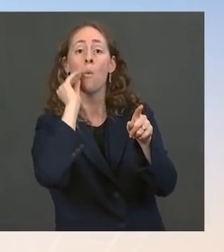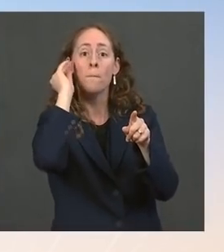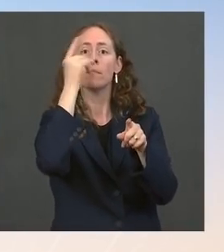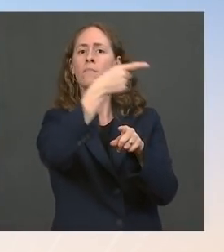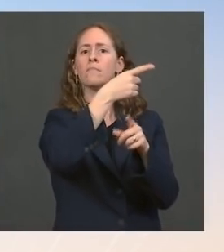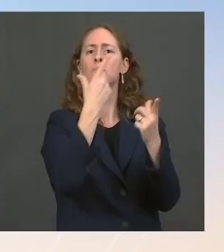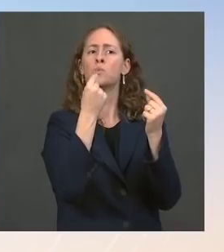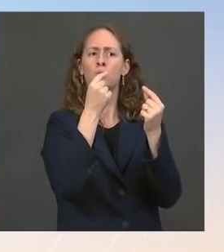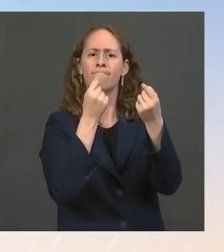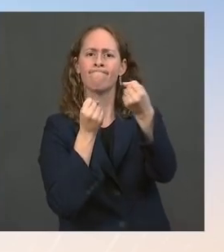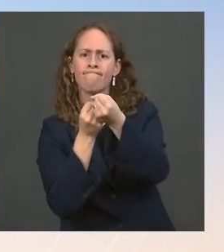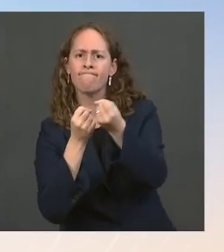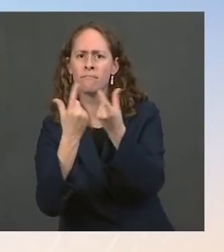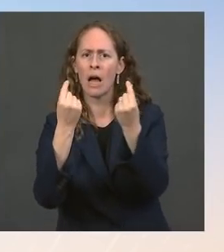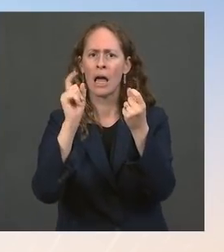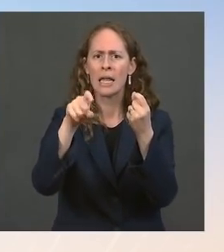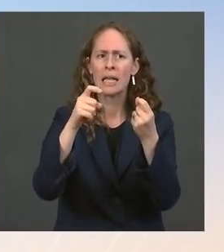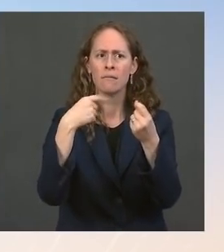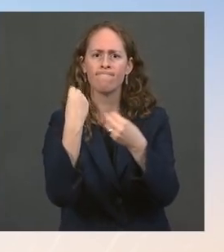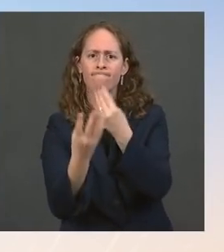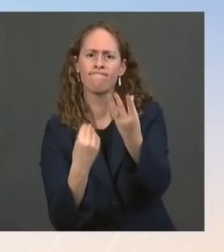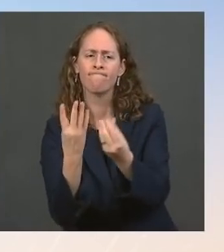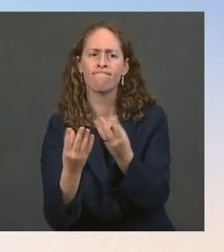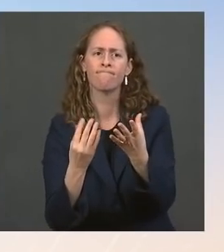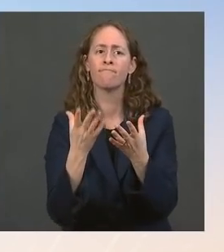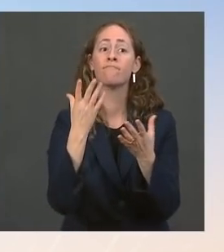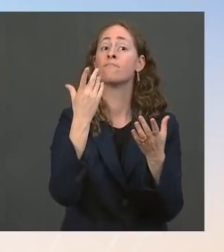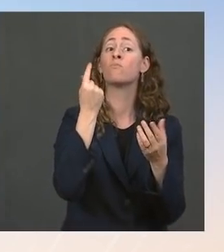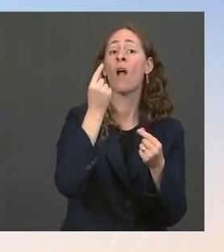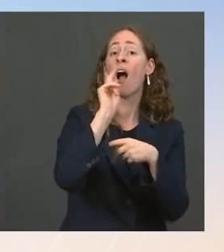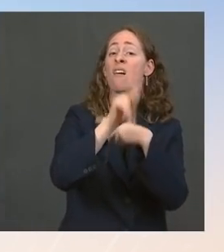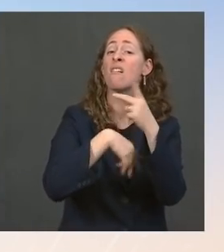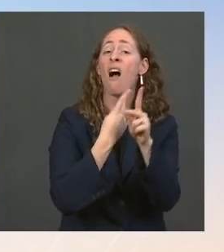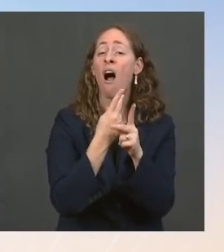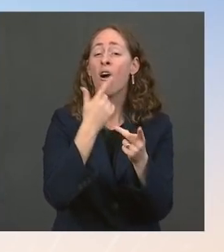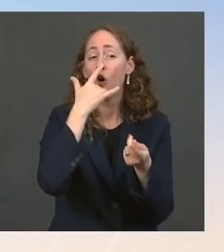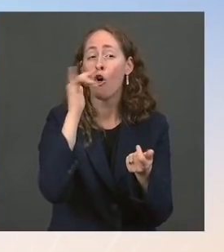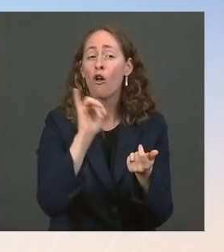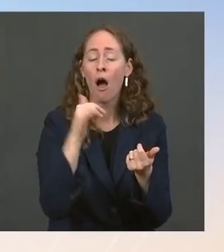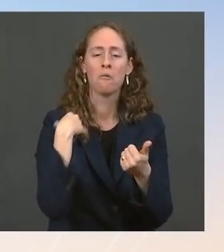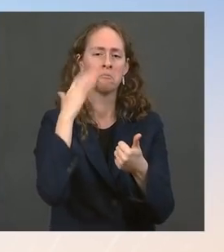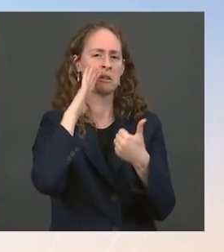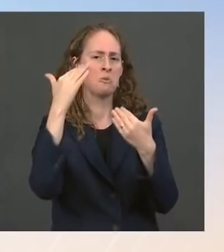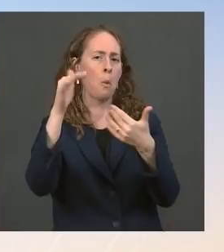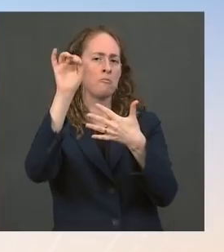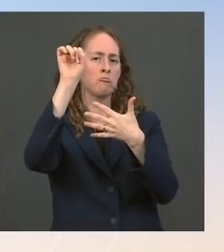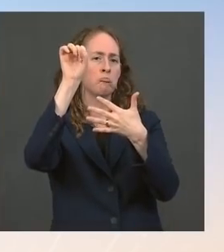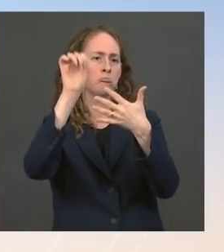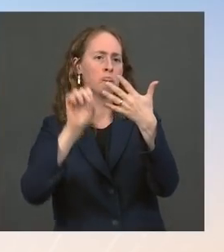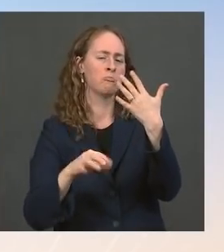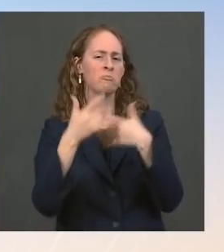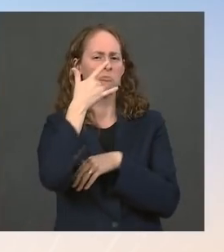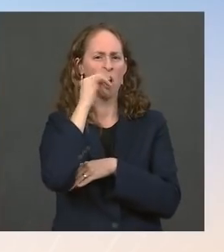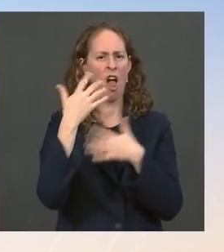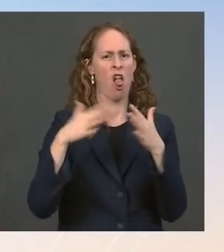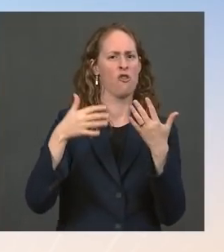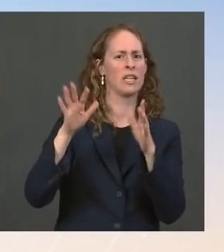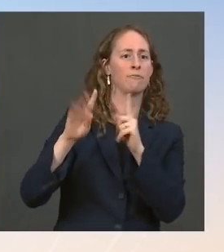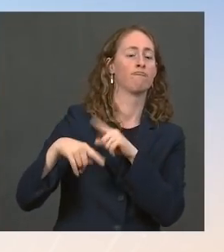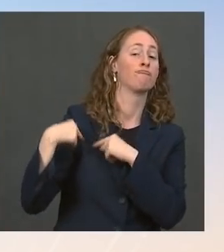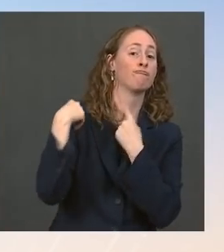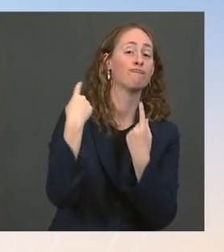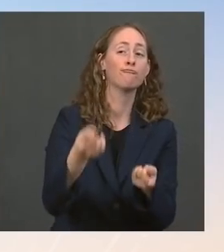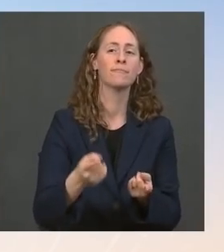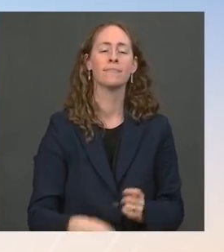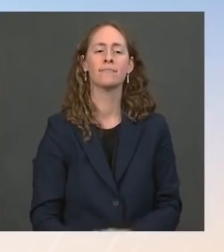immediate. In terms of the range of assistance we've provided, let me just give you just a quick overview of what we've done sort of to date.